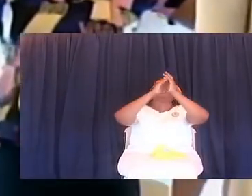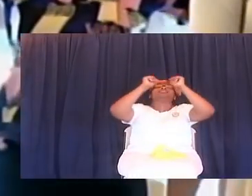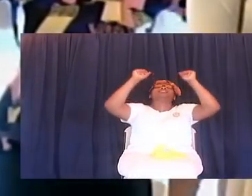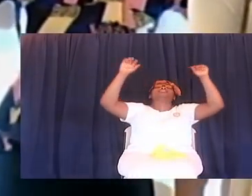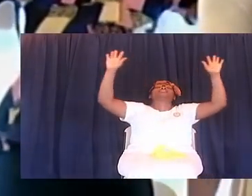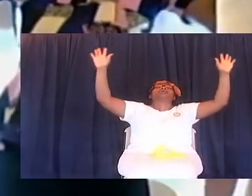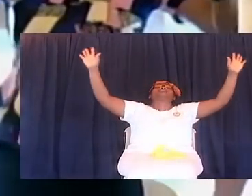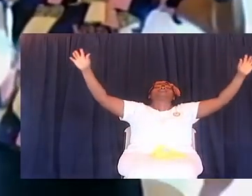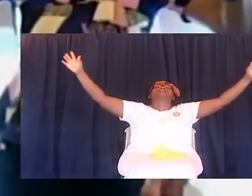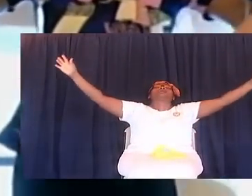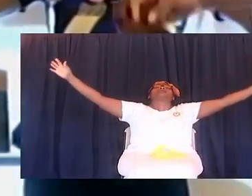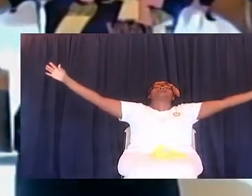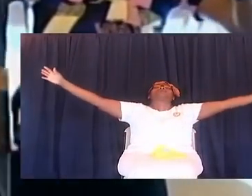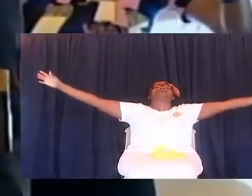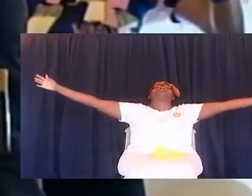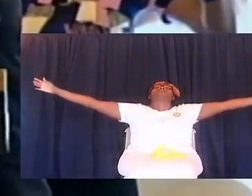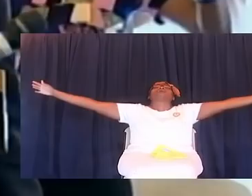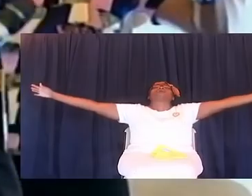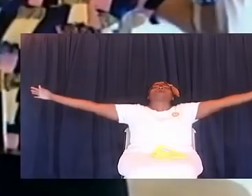Jesus.